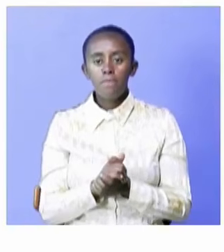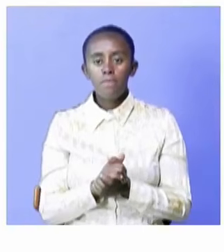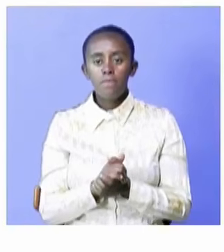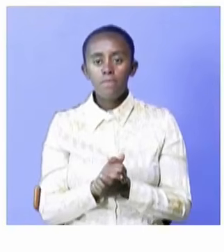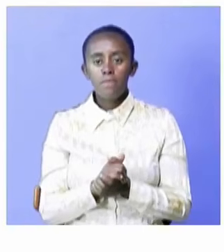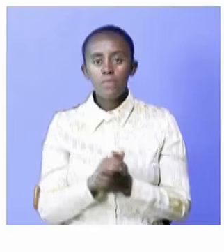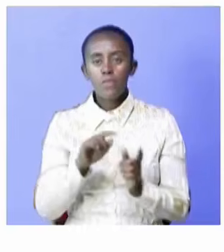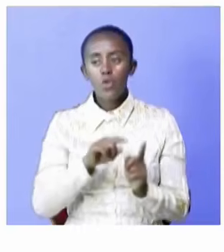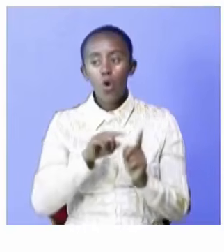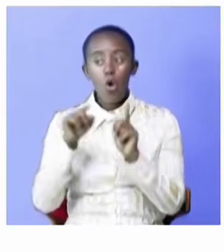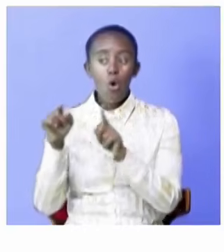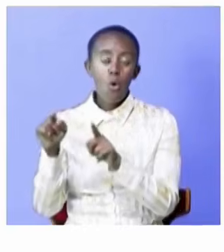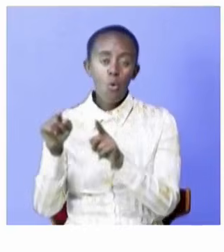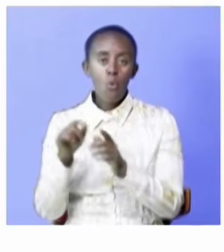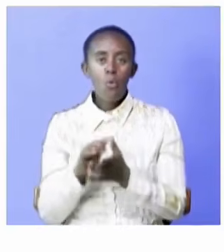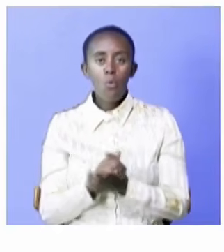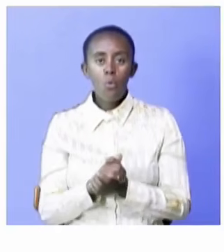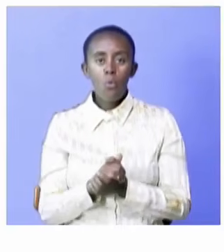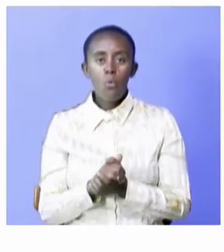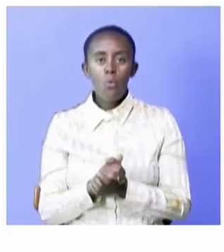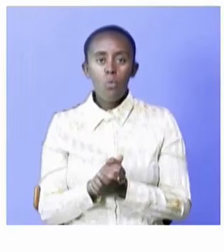go